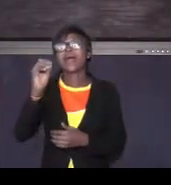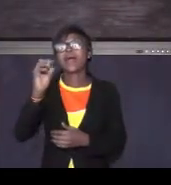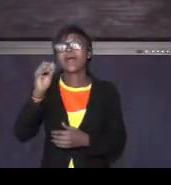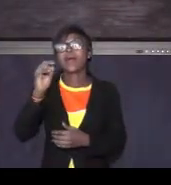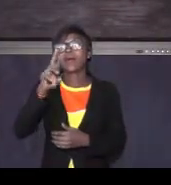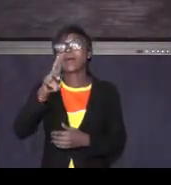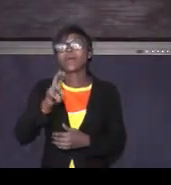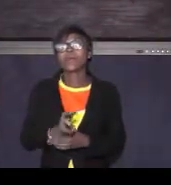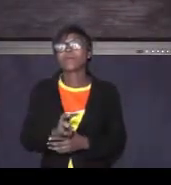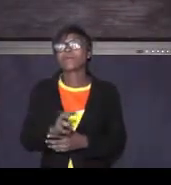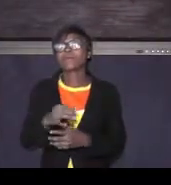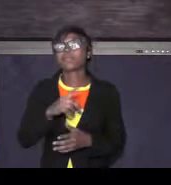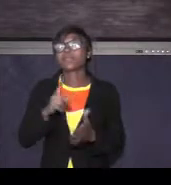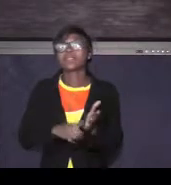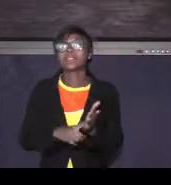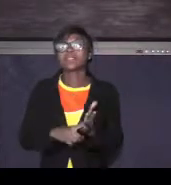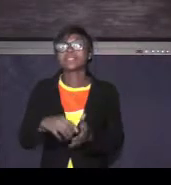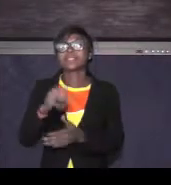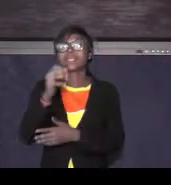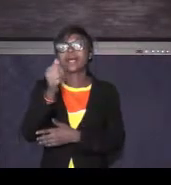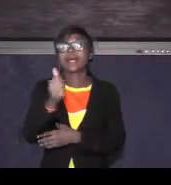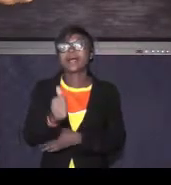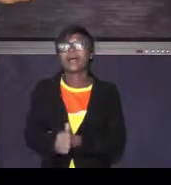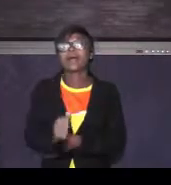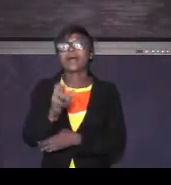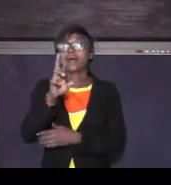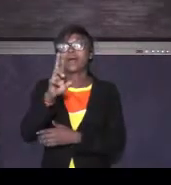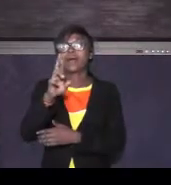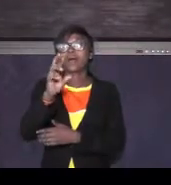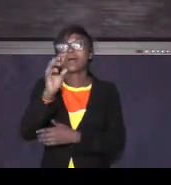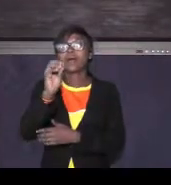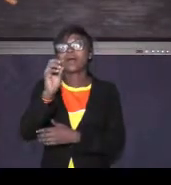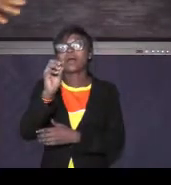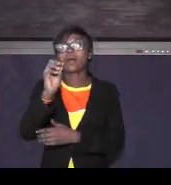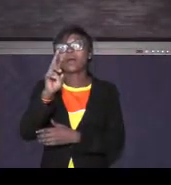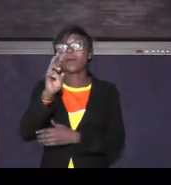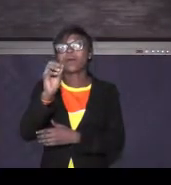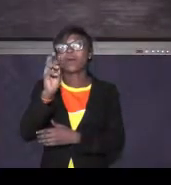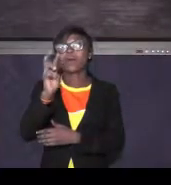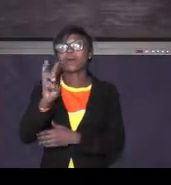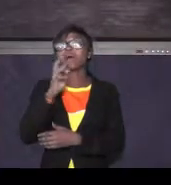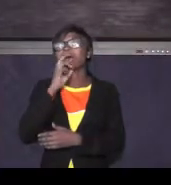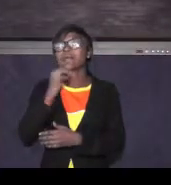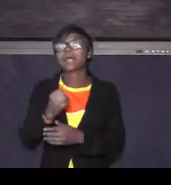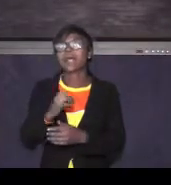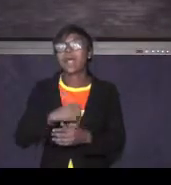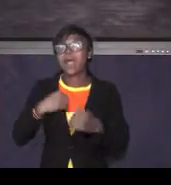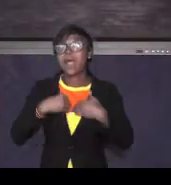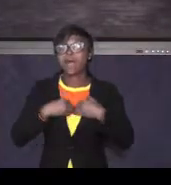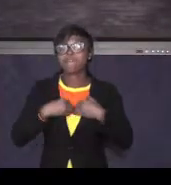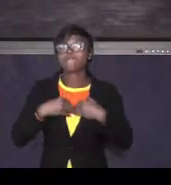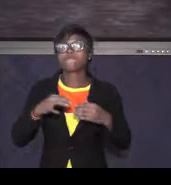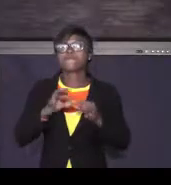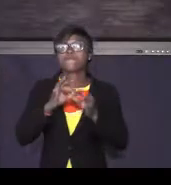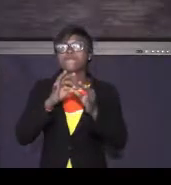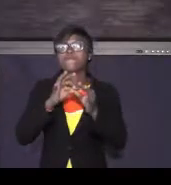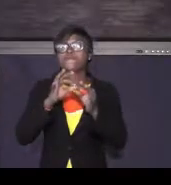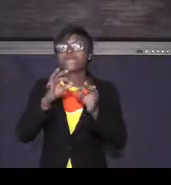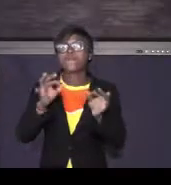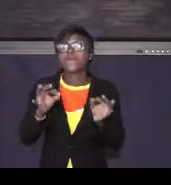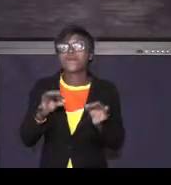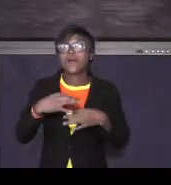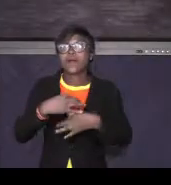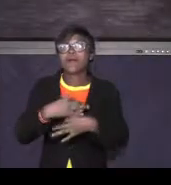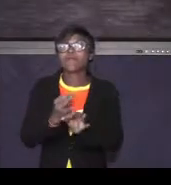find the area of this arrow. This arrow looking thing is a compound shape, which of course I have formed by joining